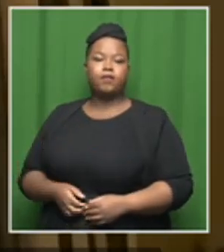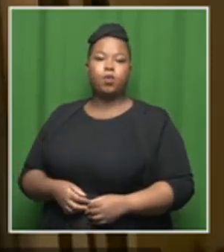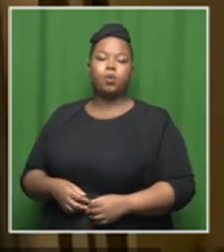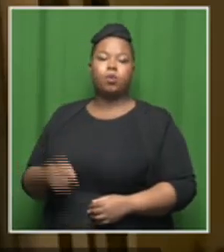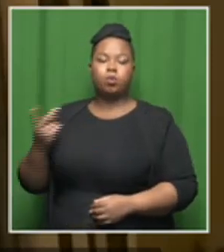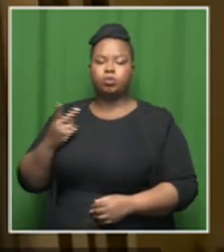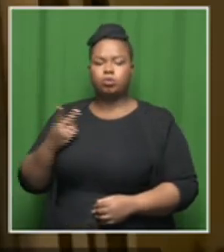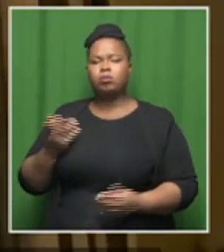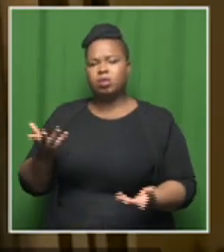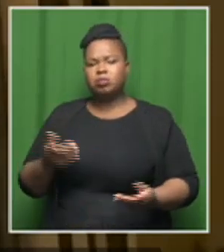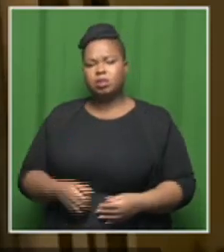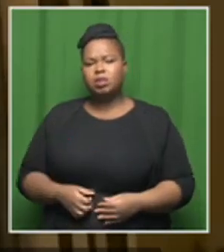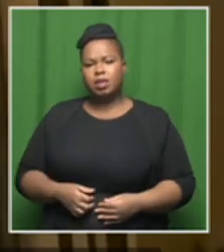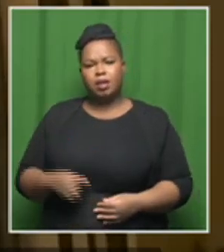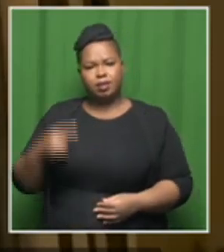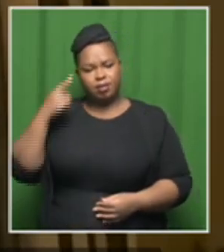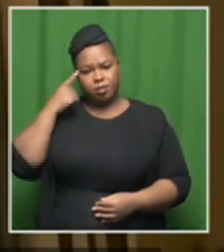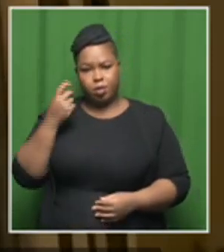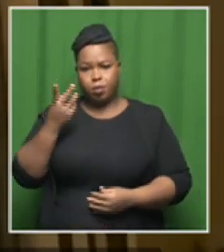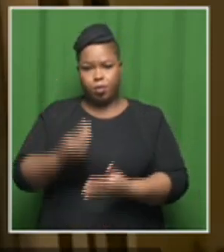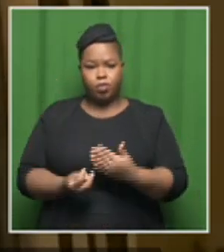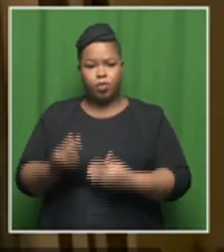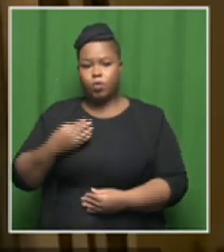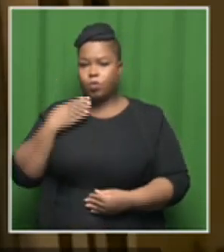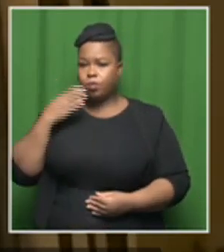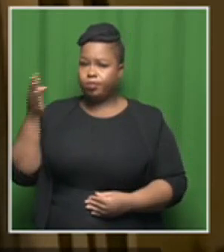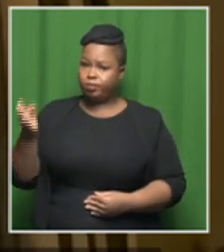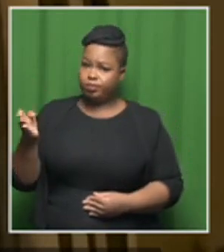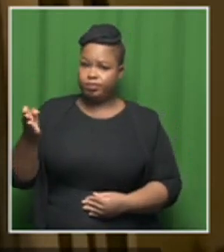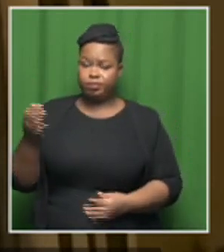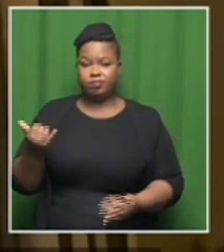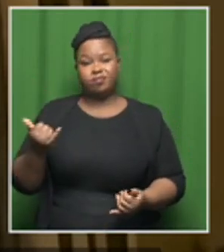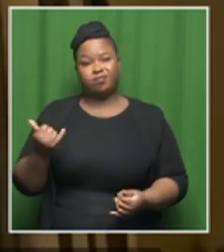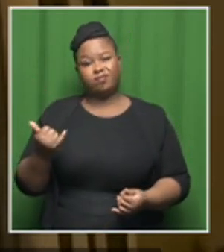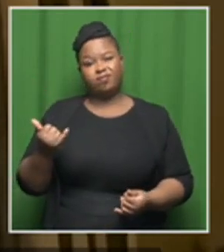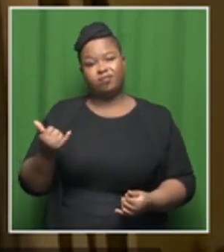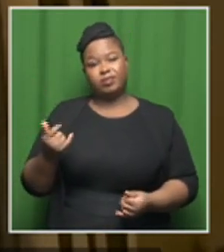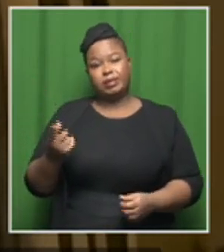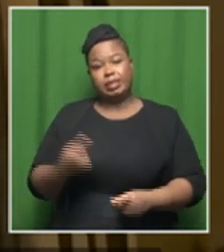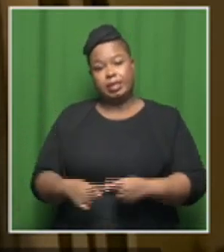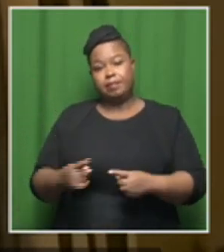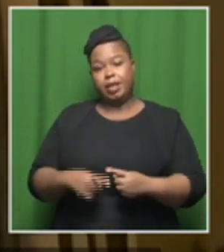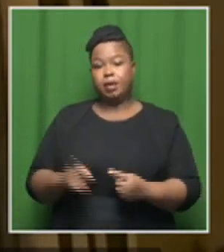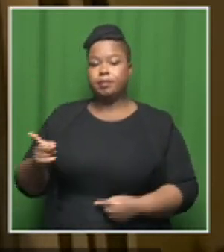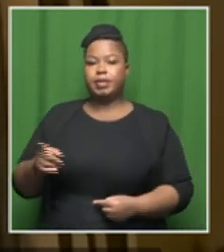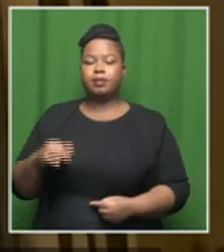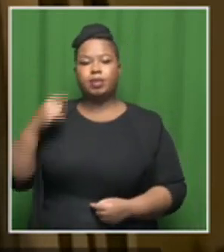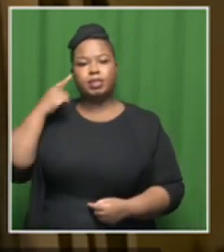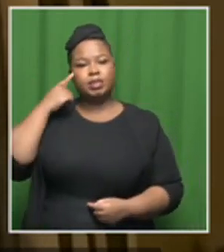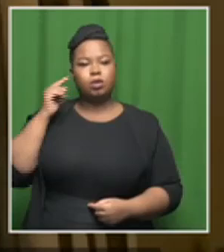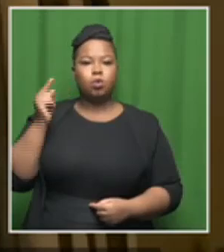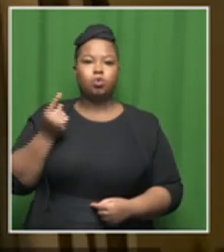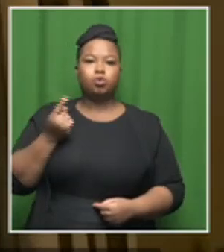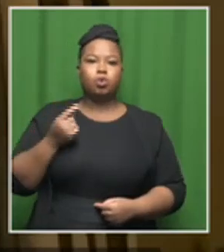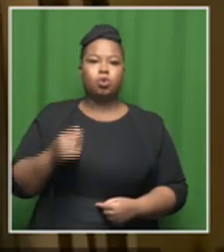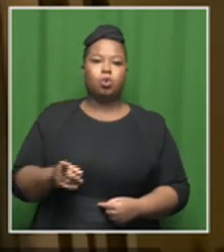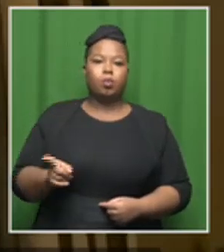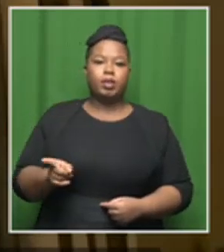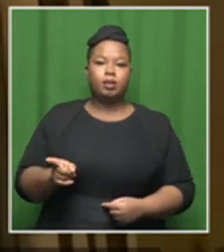I mean, both of them playing in the Suncorp, and at the moment, I think Sterling is the absolute Messi